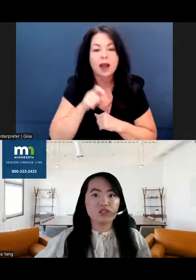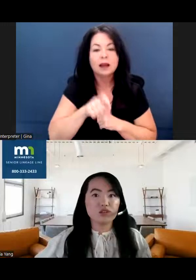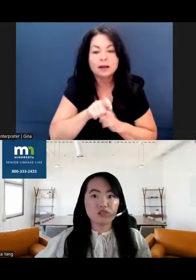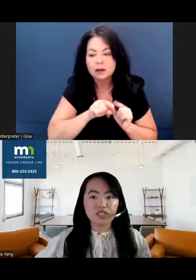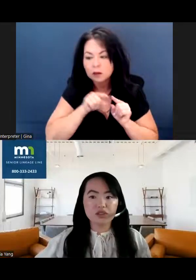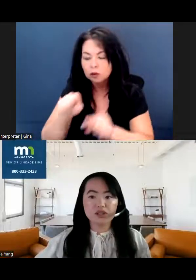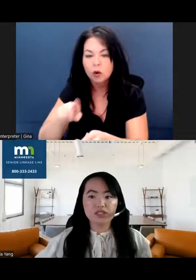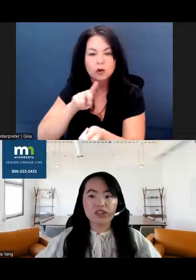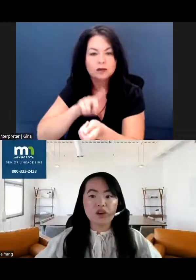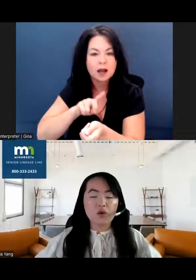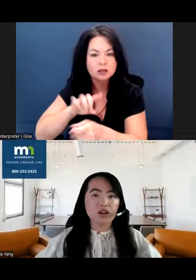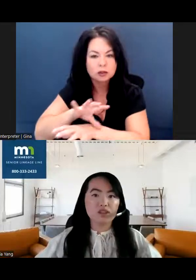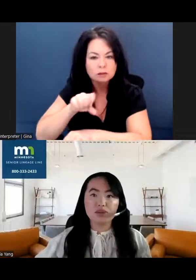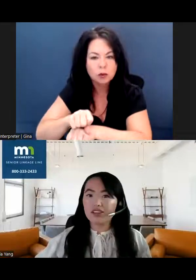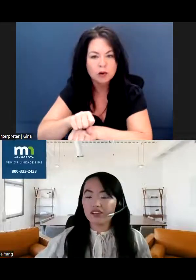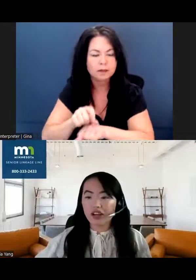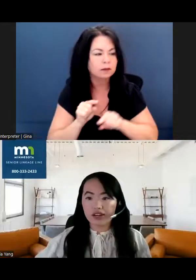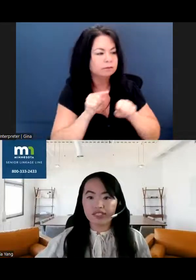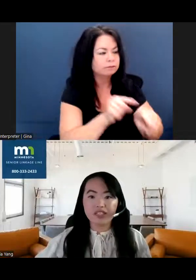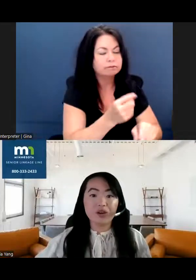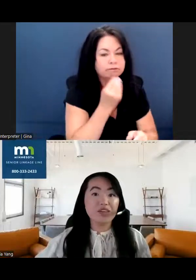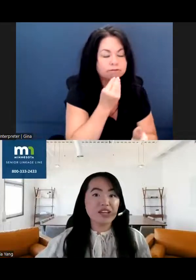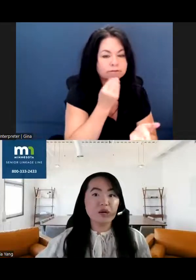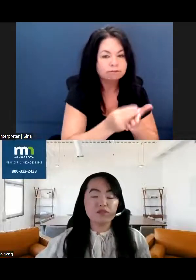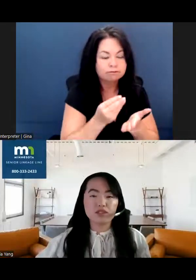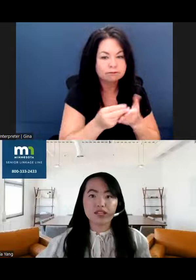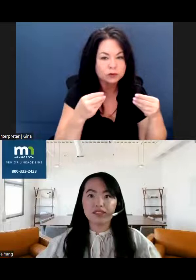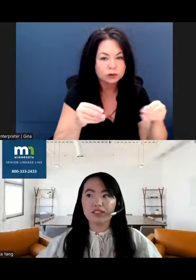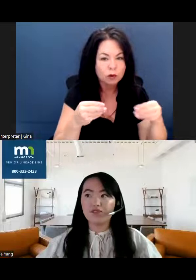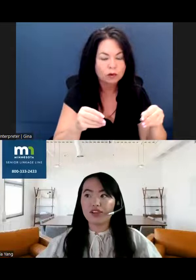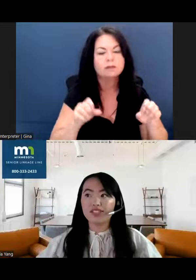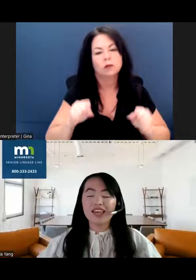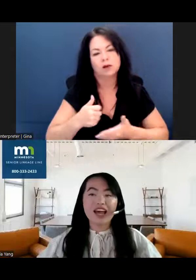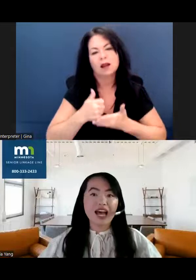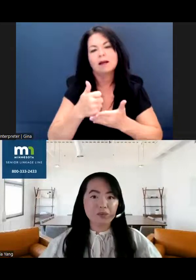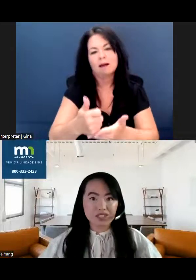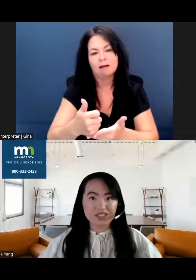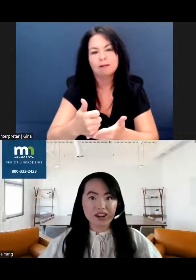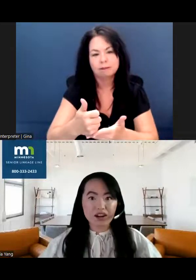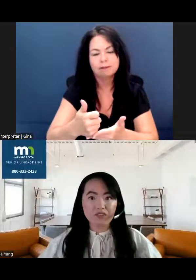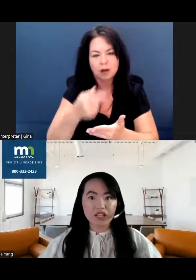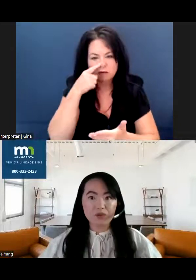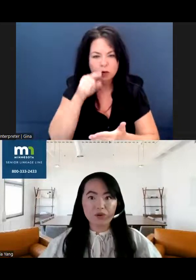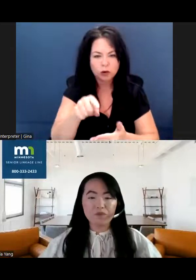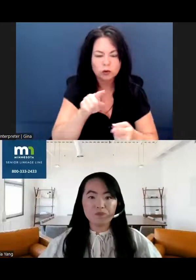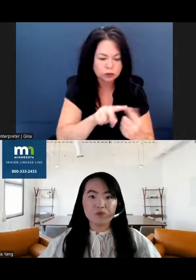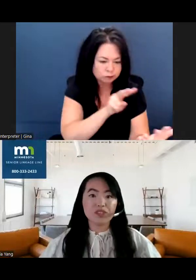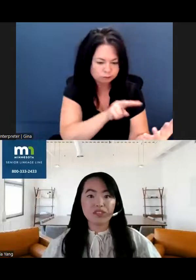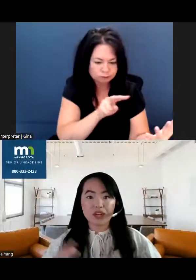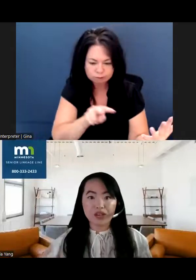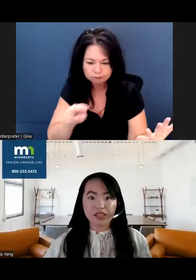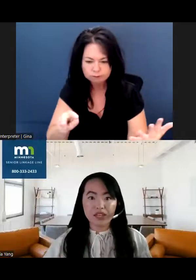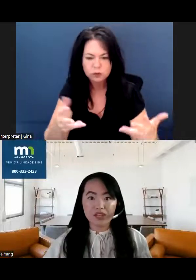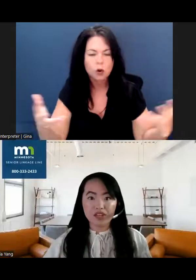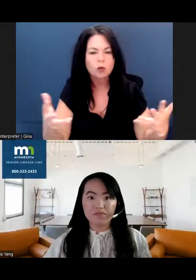going to the grocery stores, or running other errands, we can help you to look at the different options that are available within